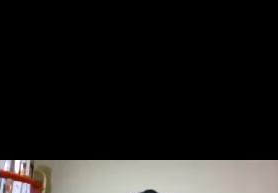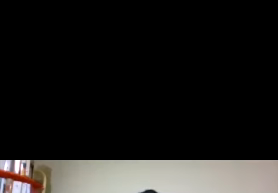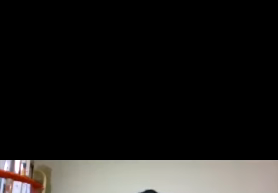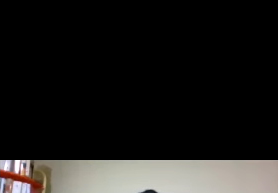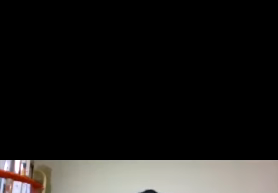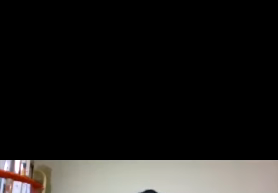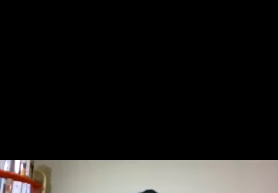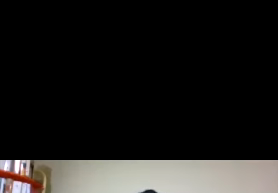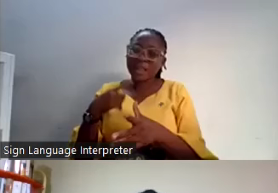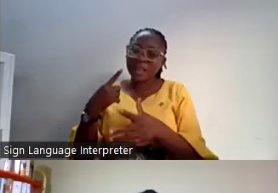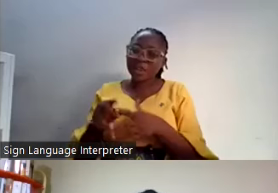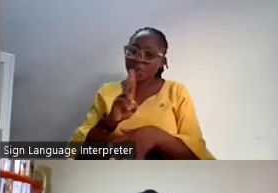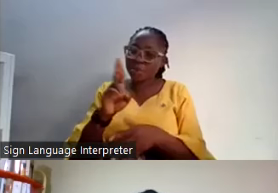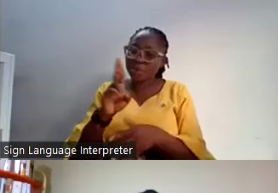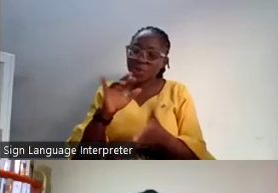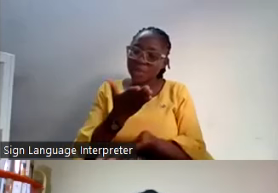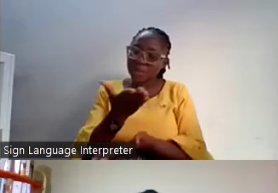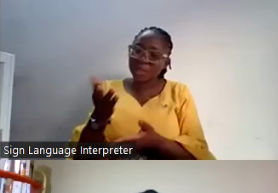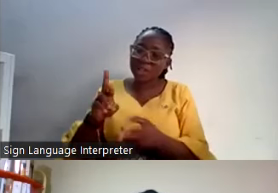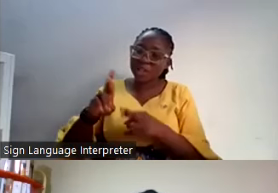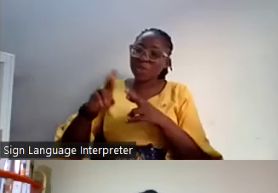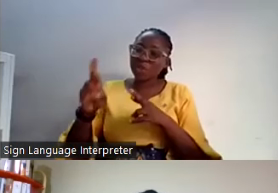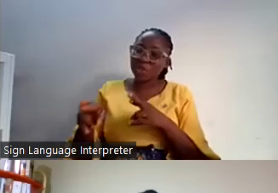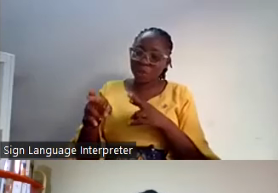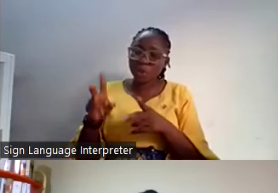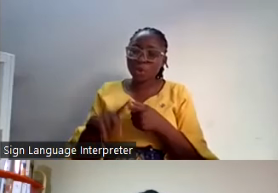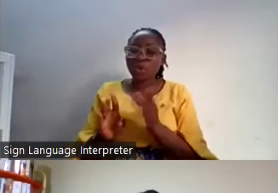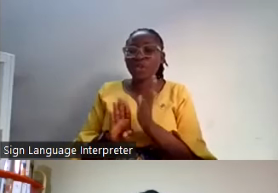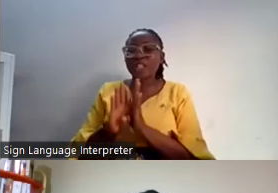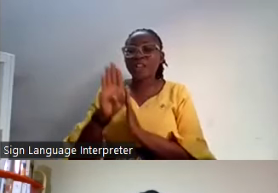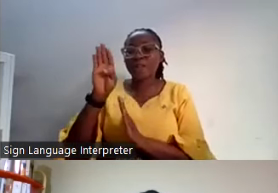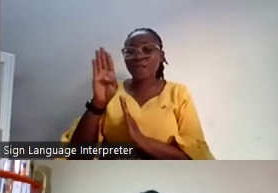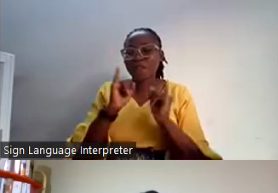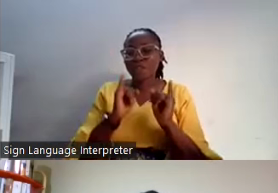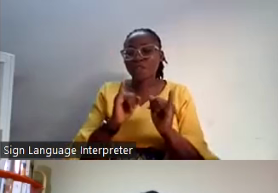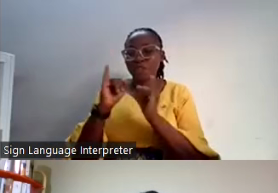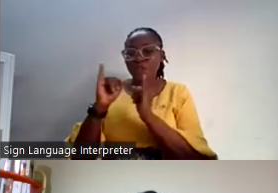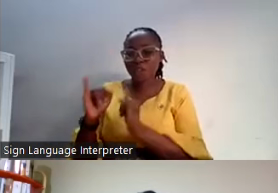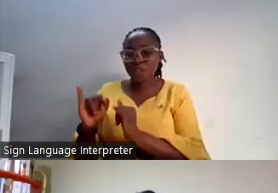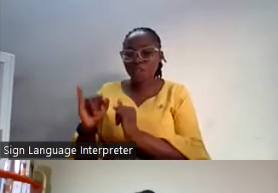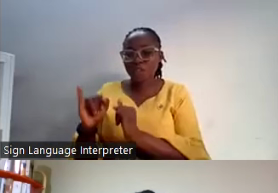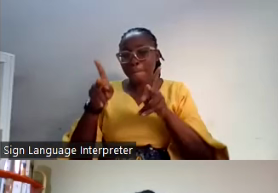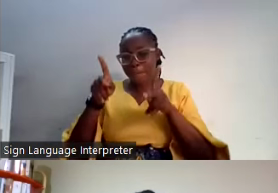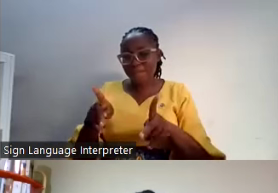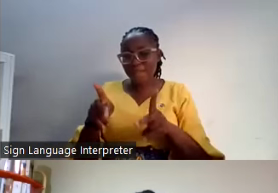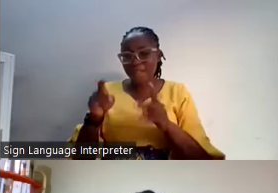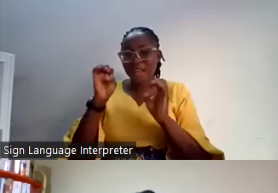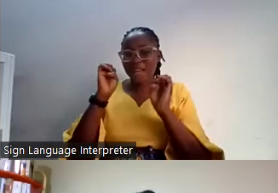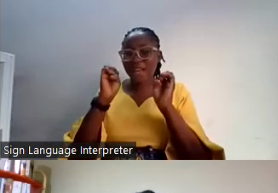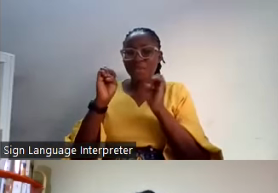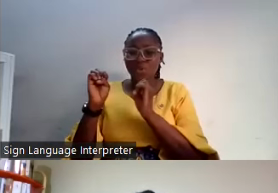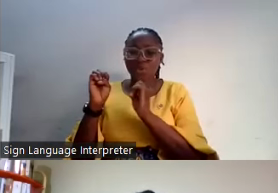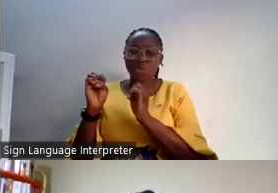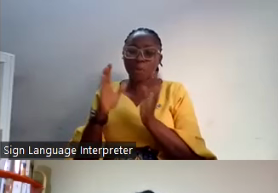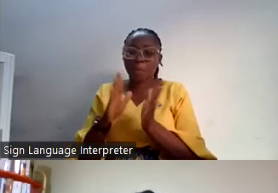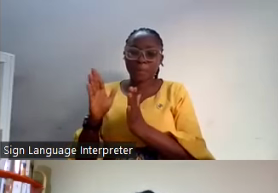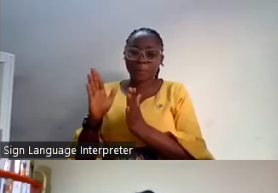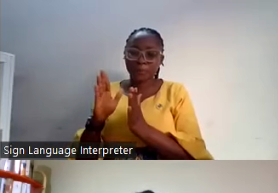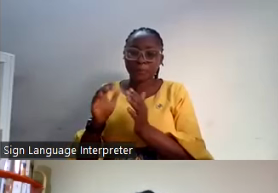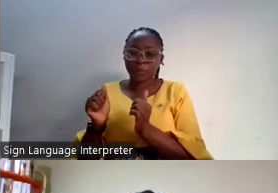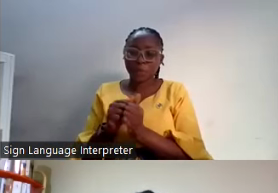assessment results, how can you use those results to develop individualized education plan? I'm aware that we've